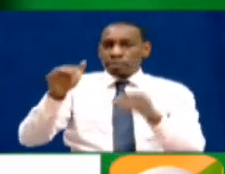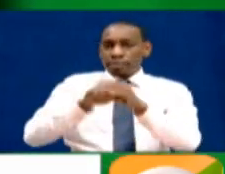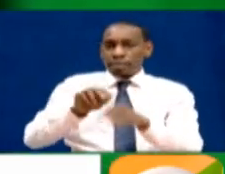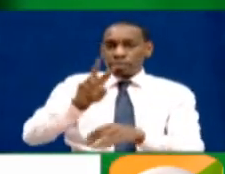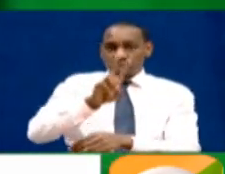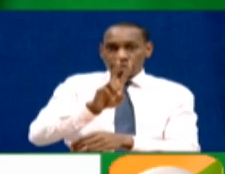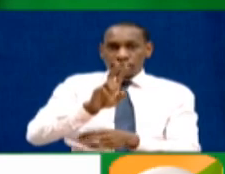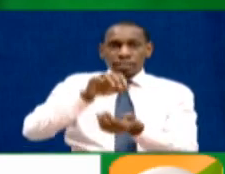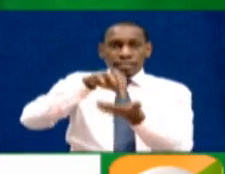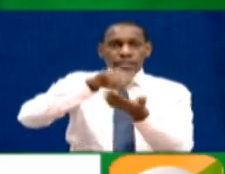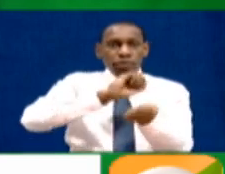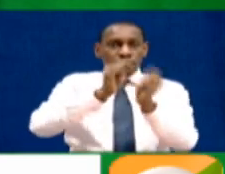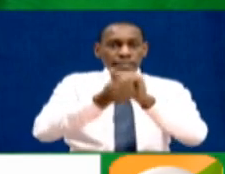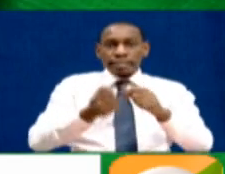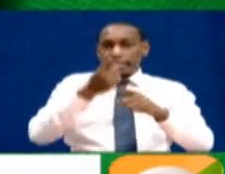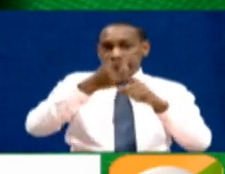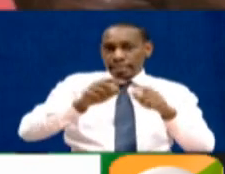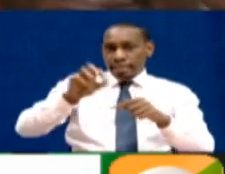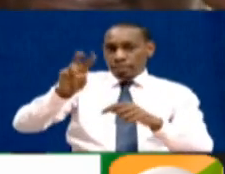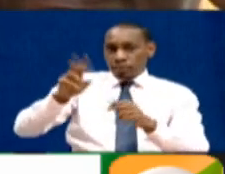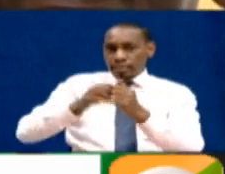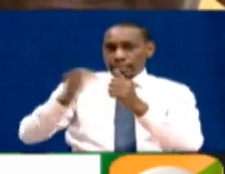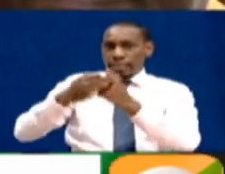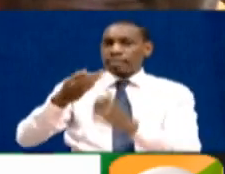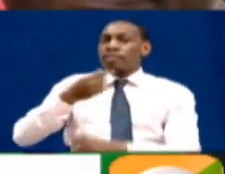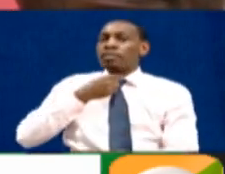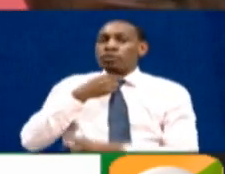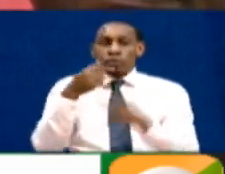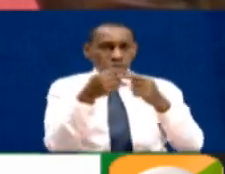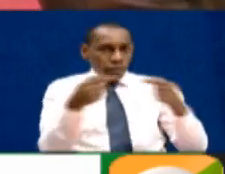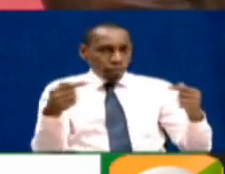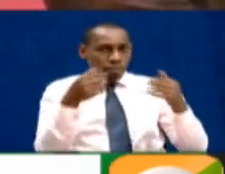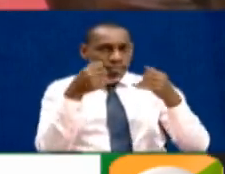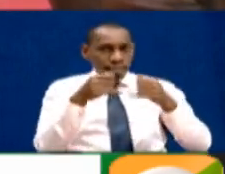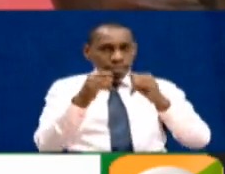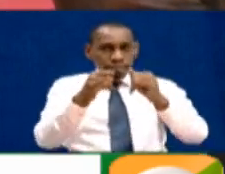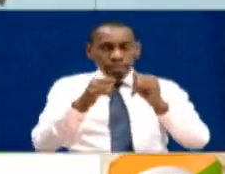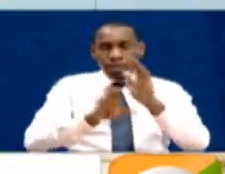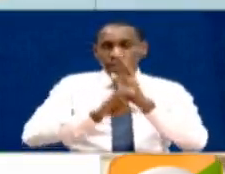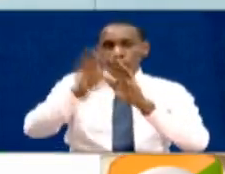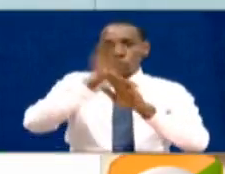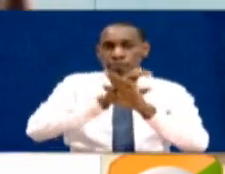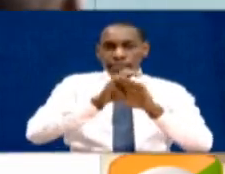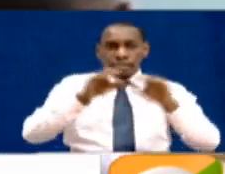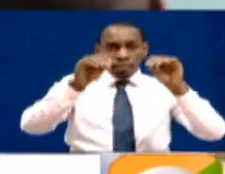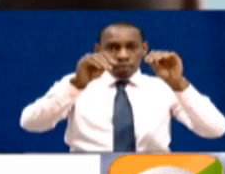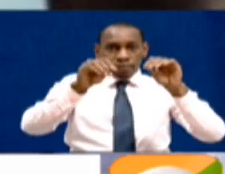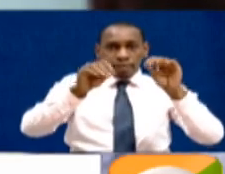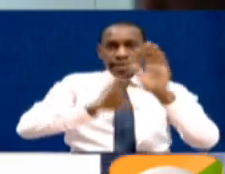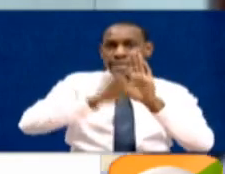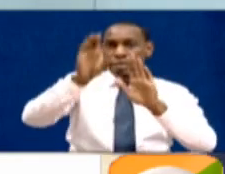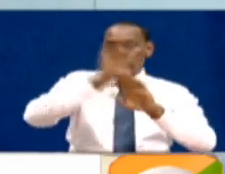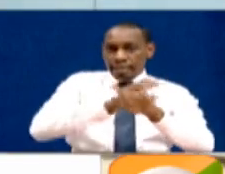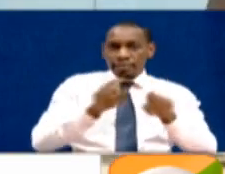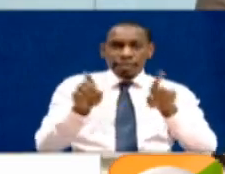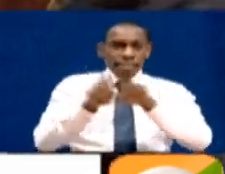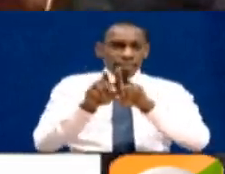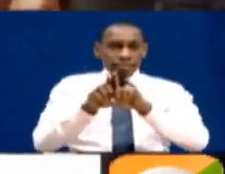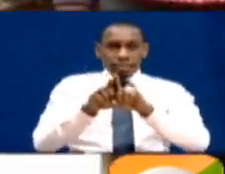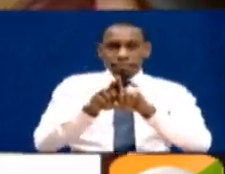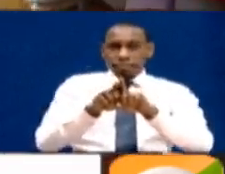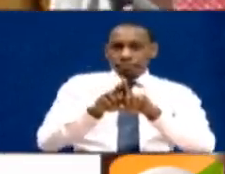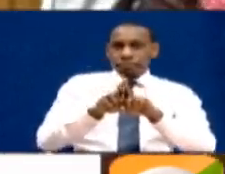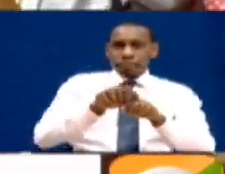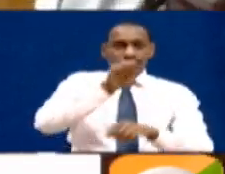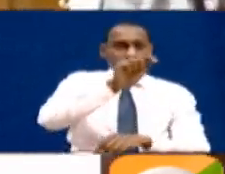this took a different turn in 2018 when the union bitterly opposed the implementation of the competency-based curriculum. This got heated with